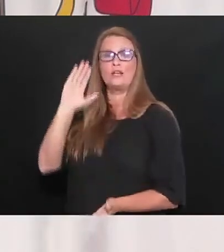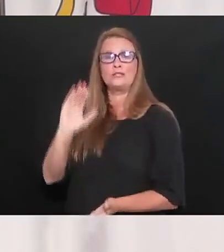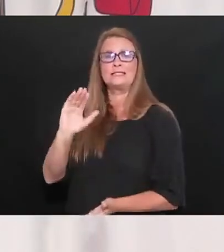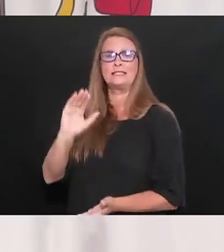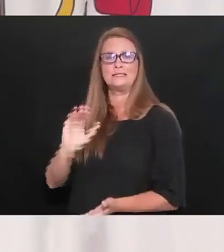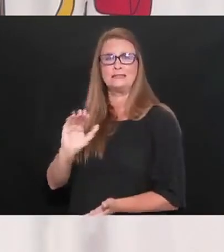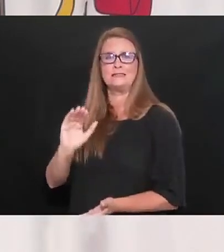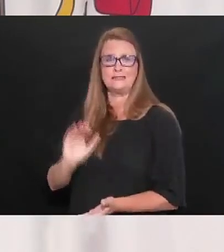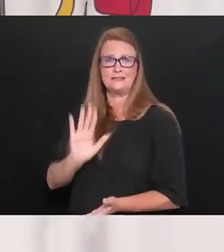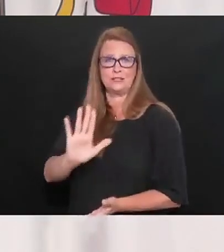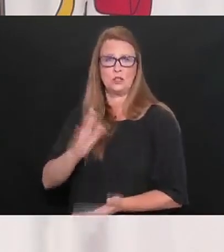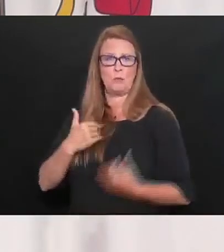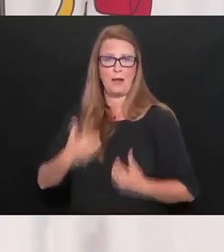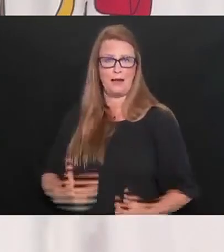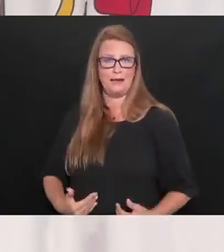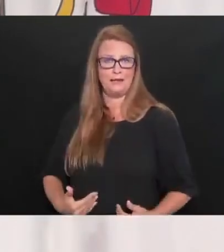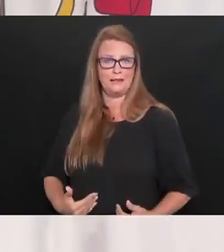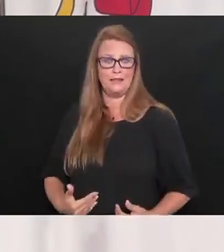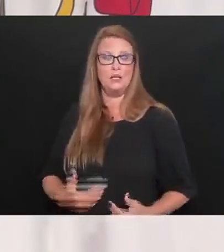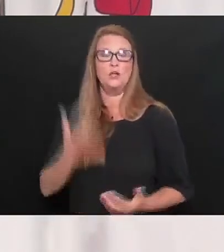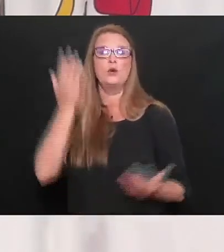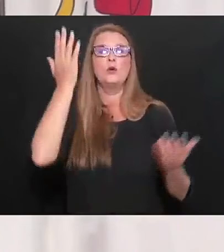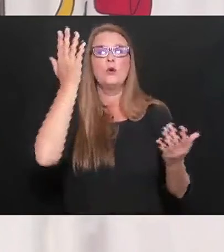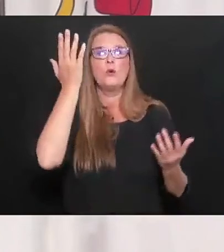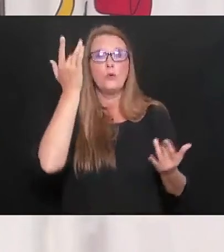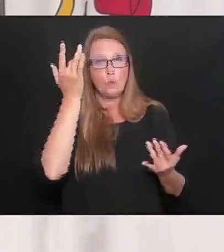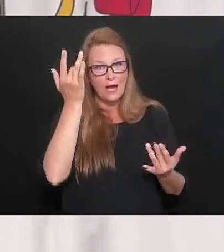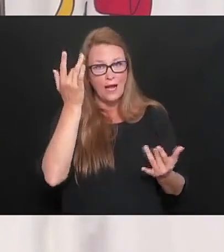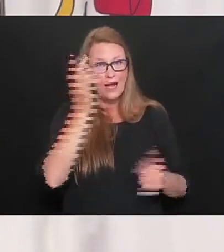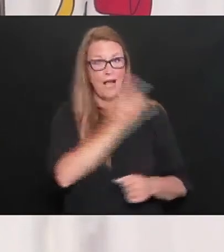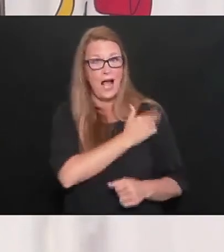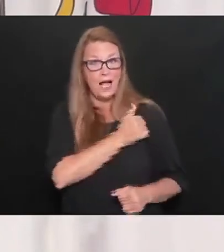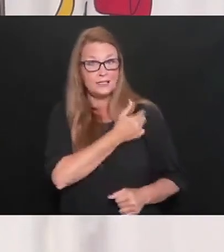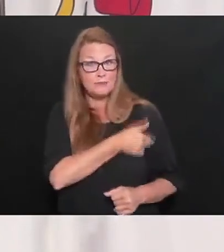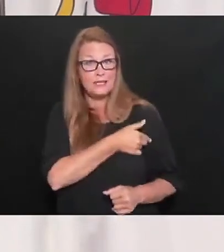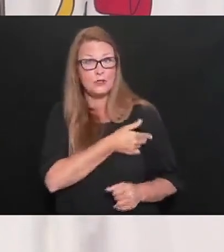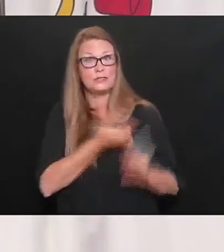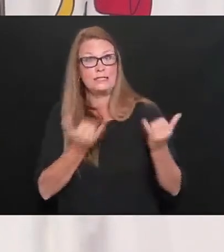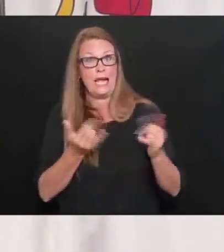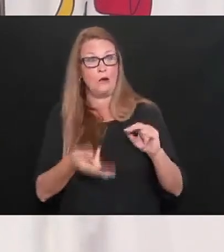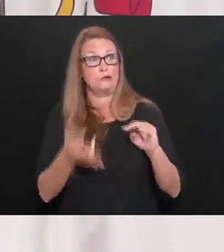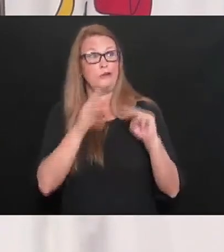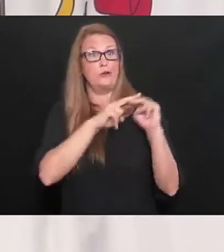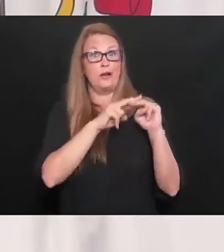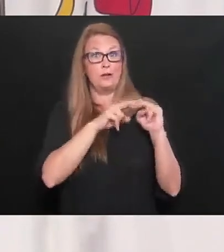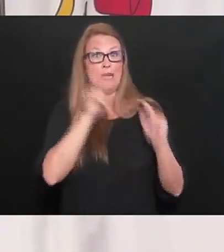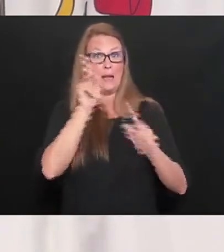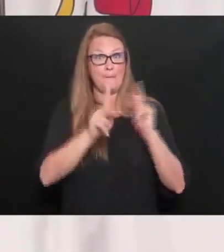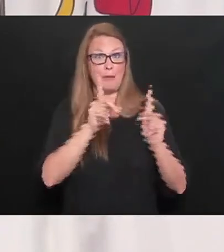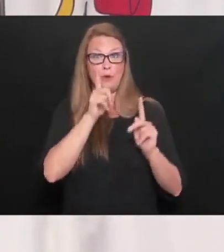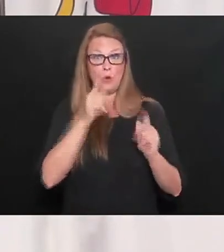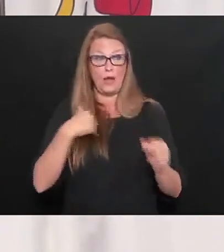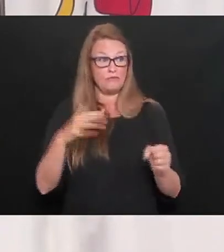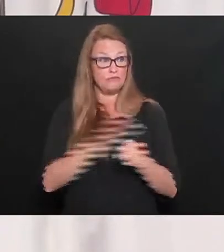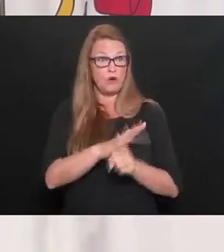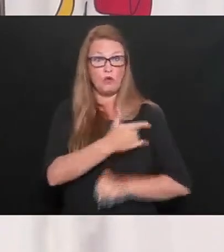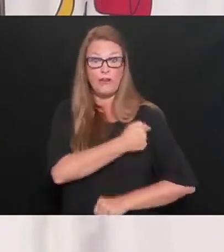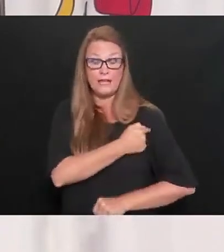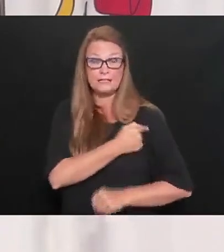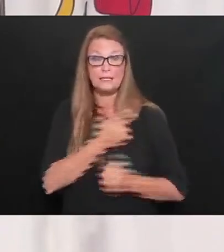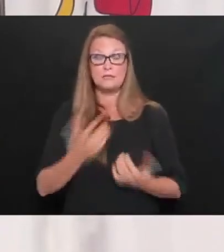off. That's why, in a lot of ways, our hospitalizations are going up on the people that are fully vaccinated.